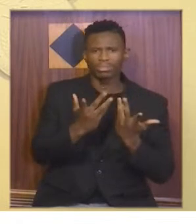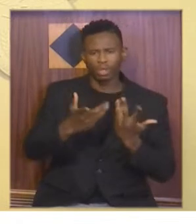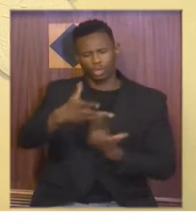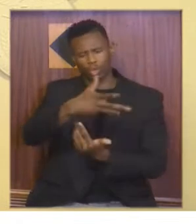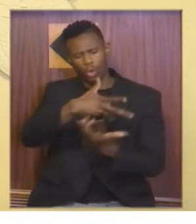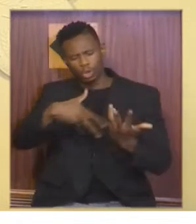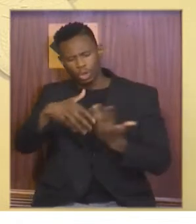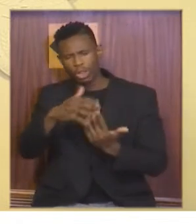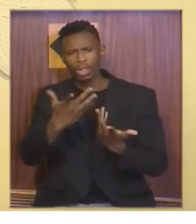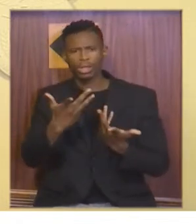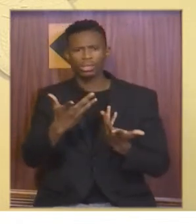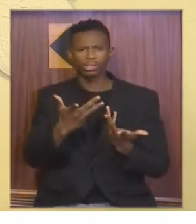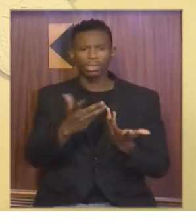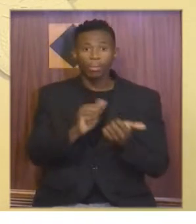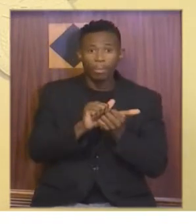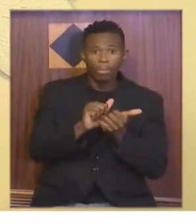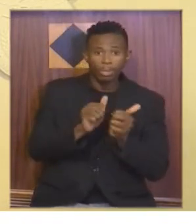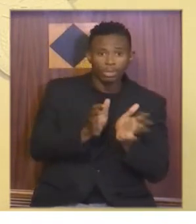and watch sport.